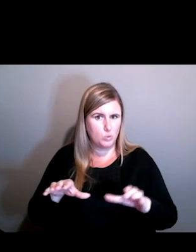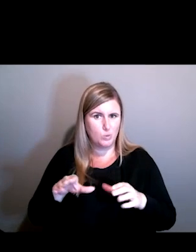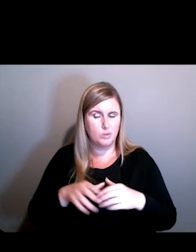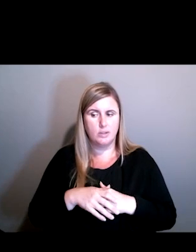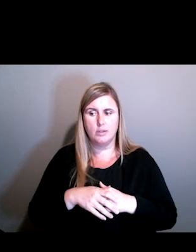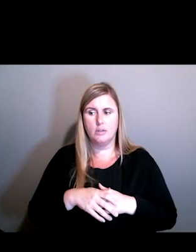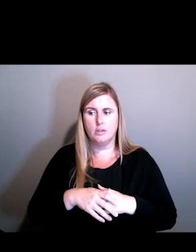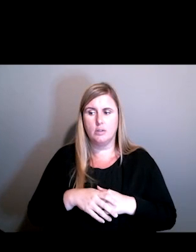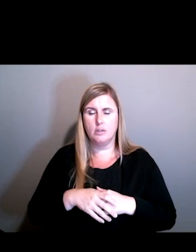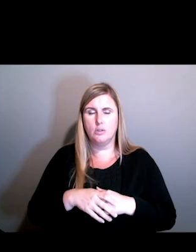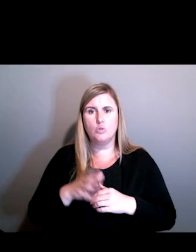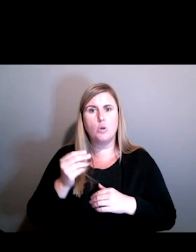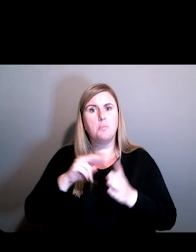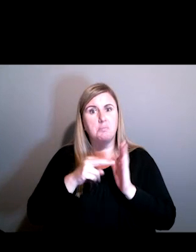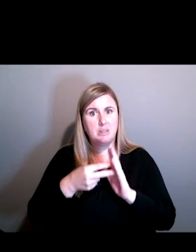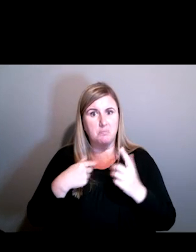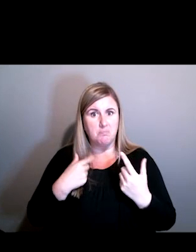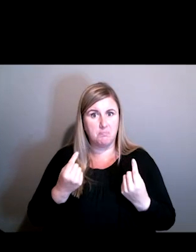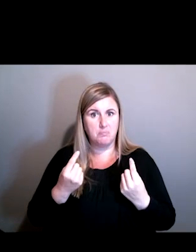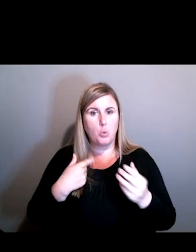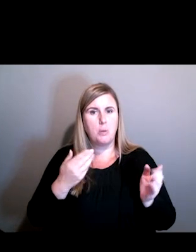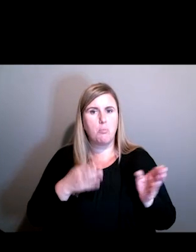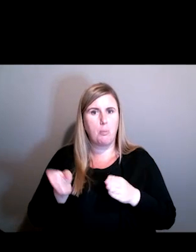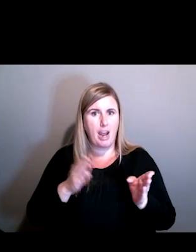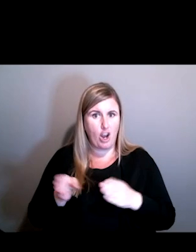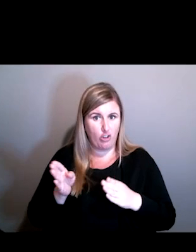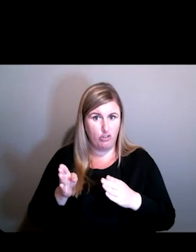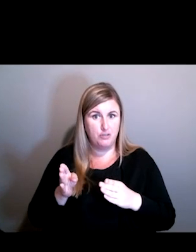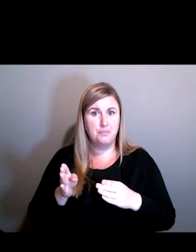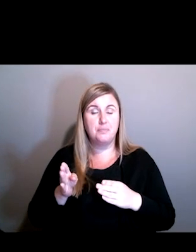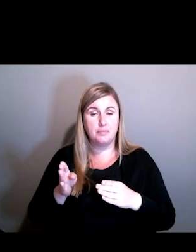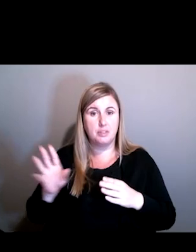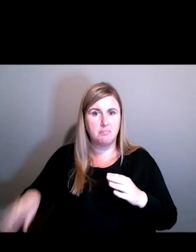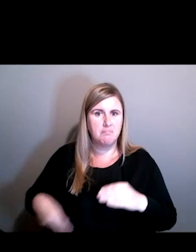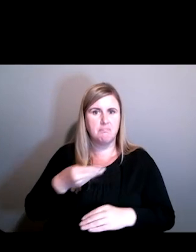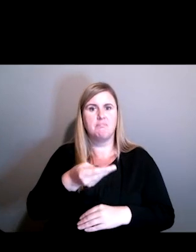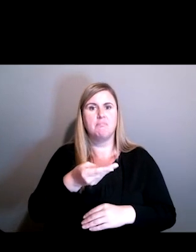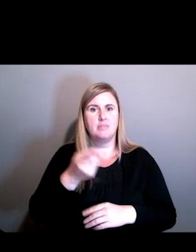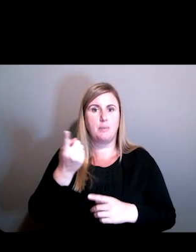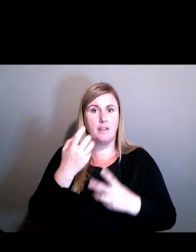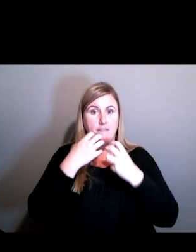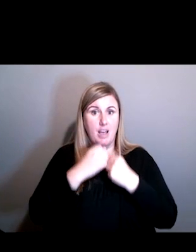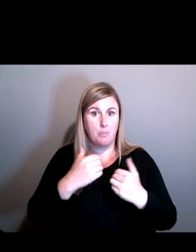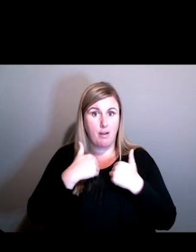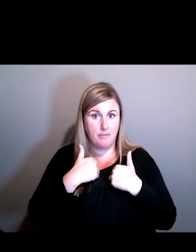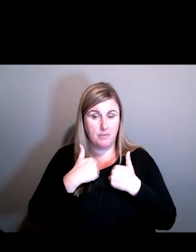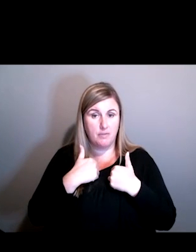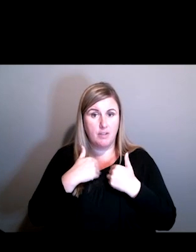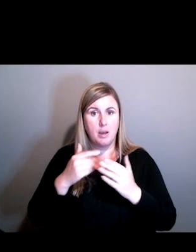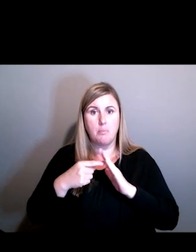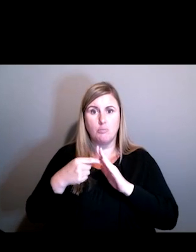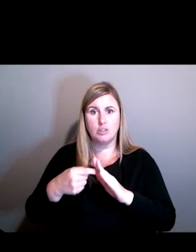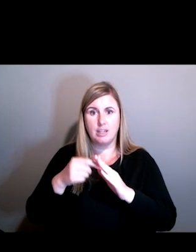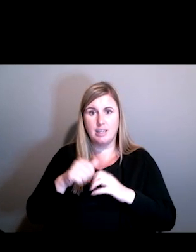do. And so we then prepare for that event and pull out something that is valuable to that learner